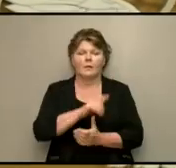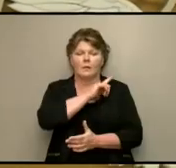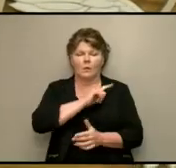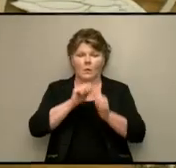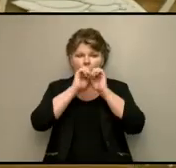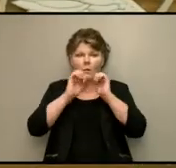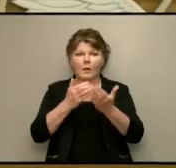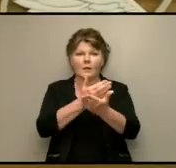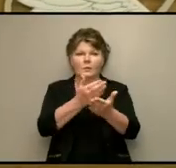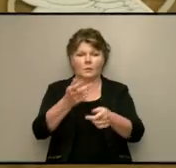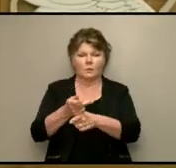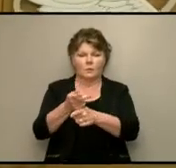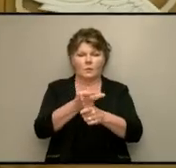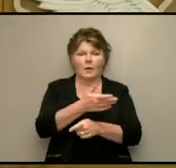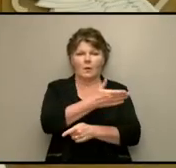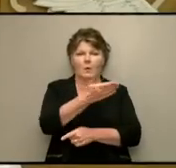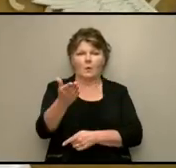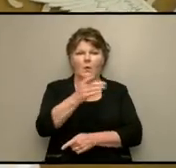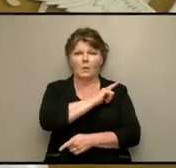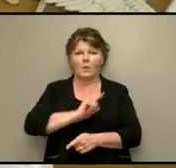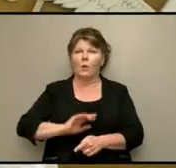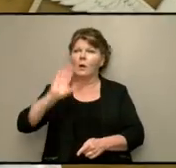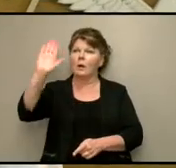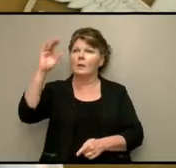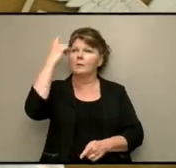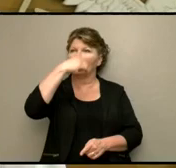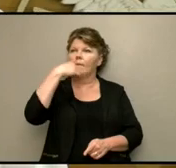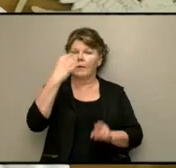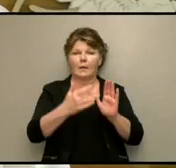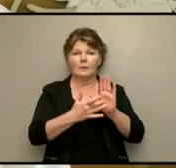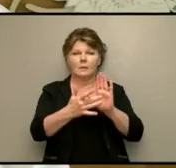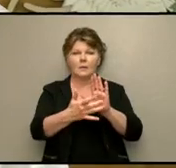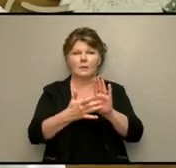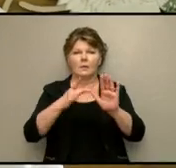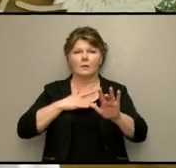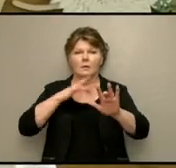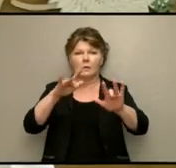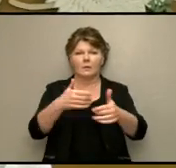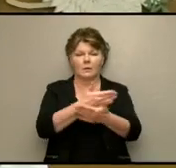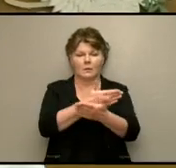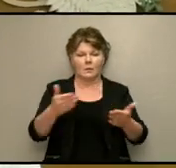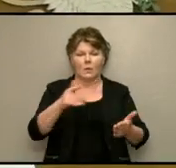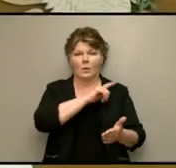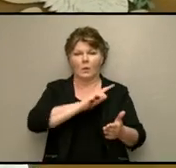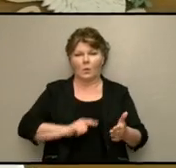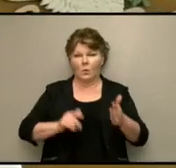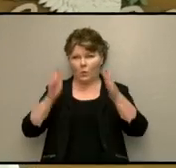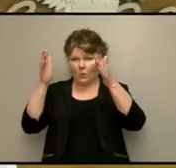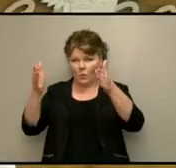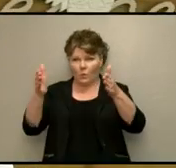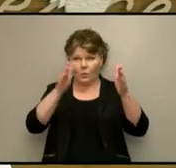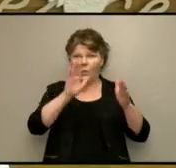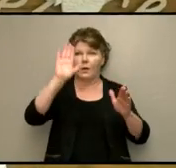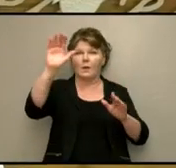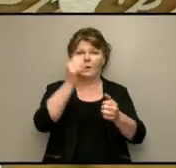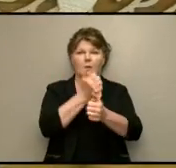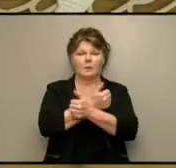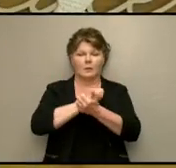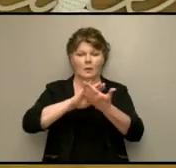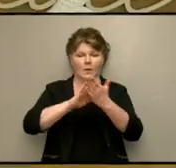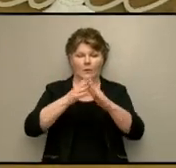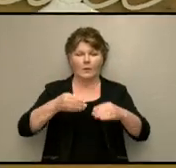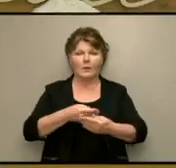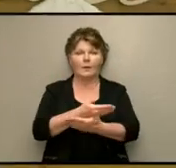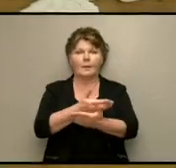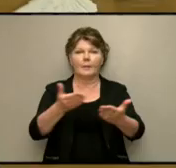Lord bless you and keep you. The Lord make his face shine upon you and be gracious unto you. The Lord look on you with his favor and give